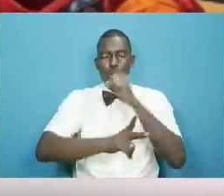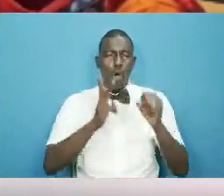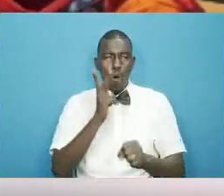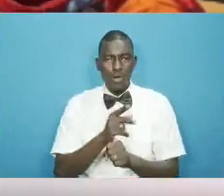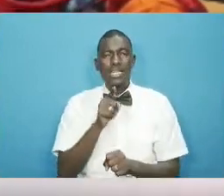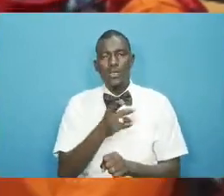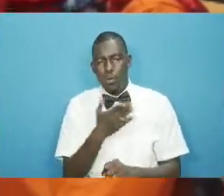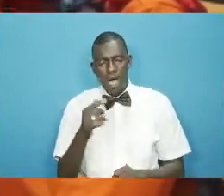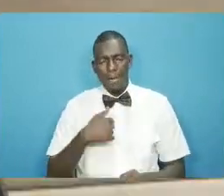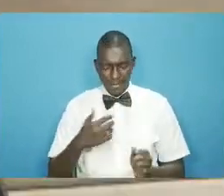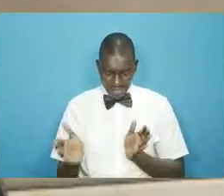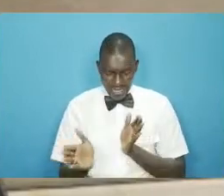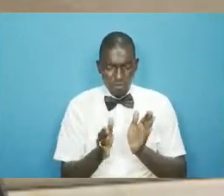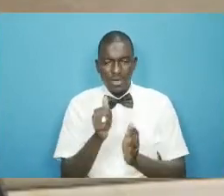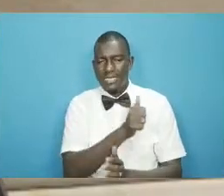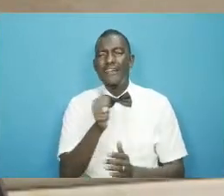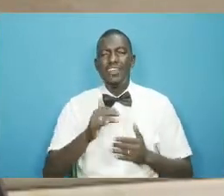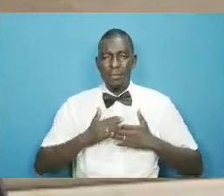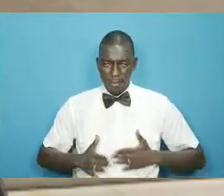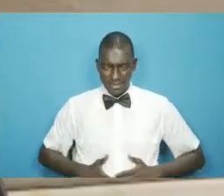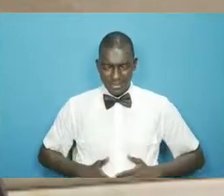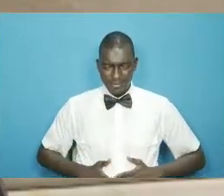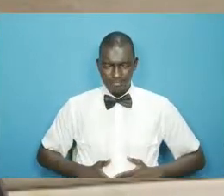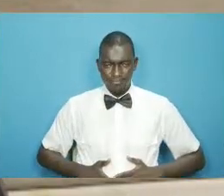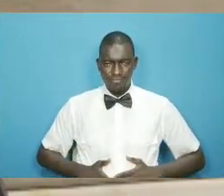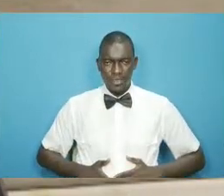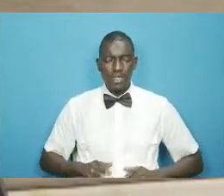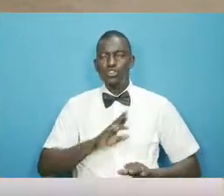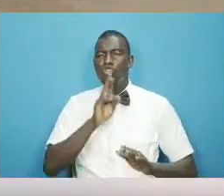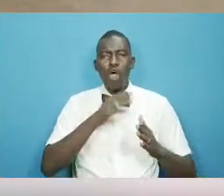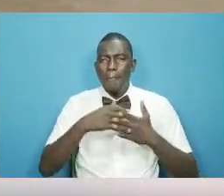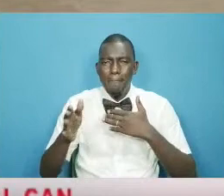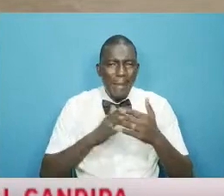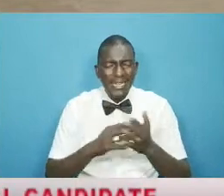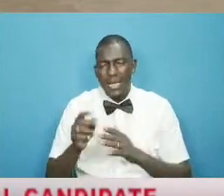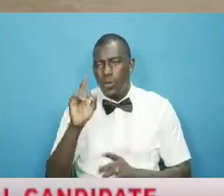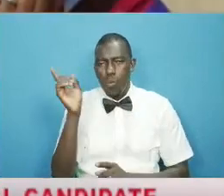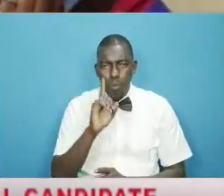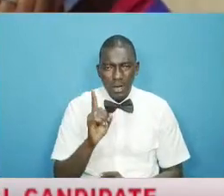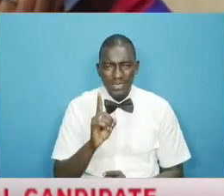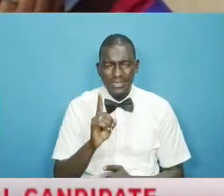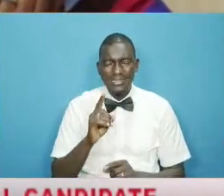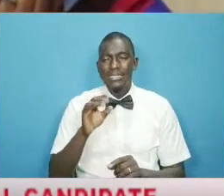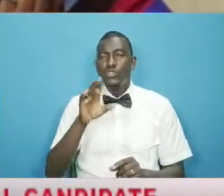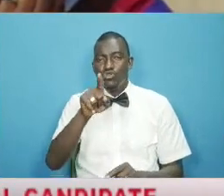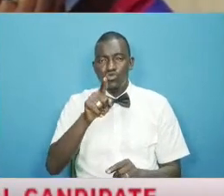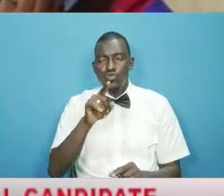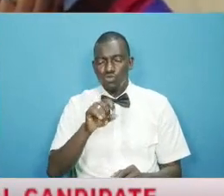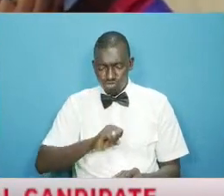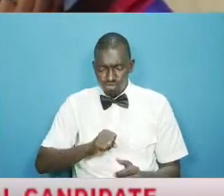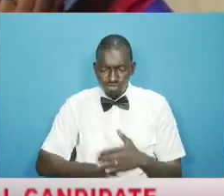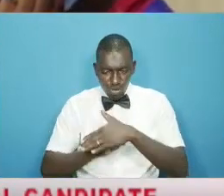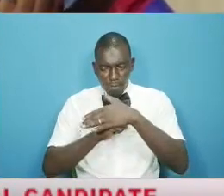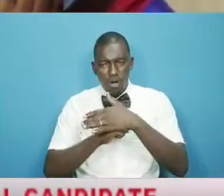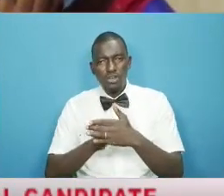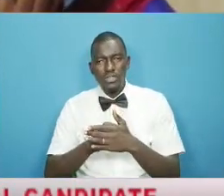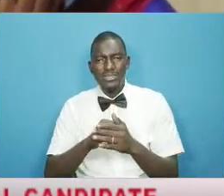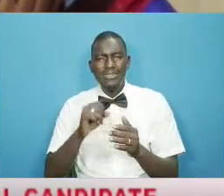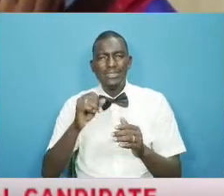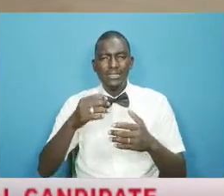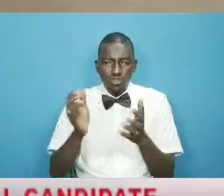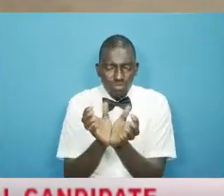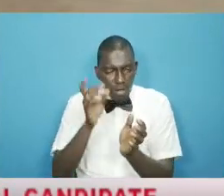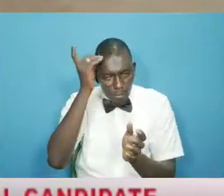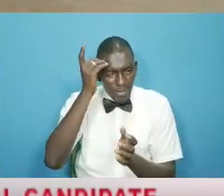I indulge everybody, no matter what candidate you support,